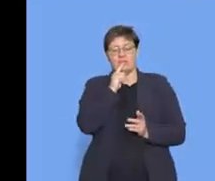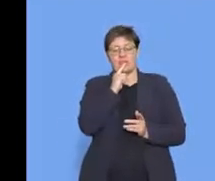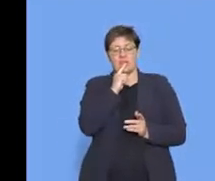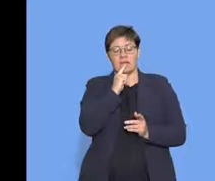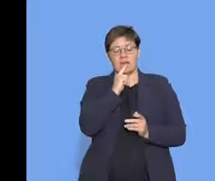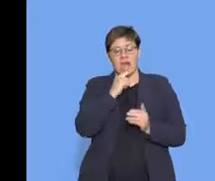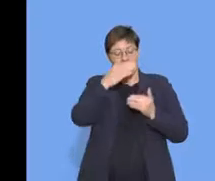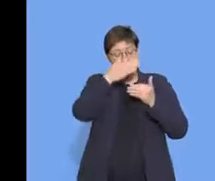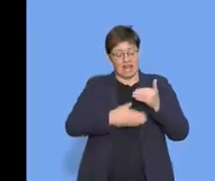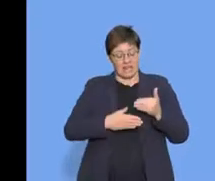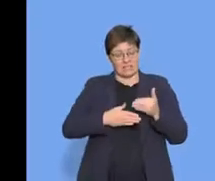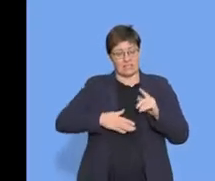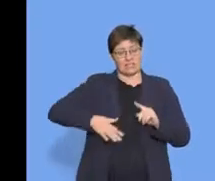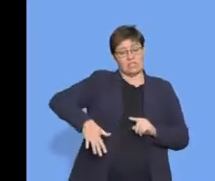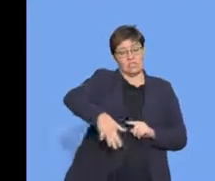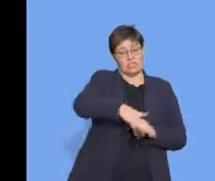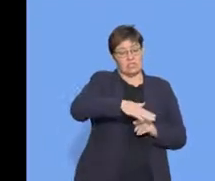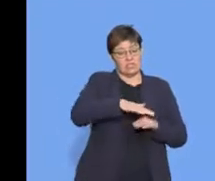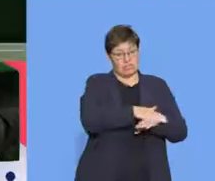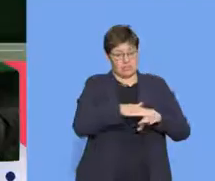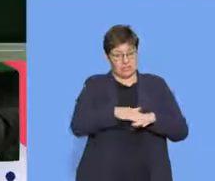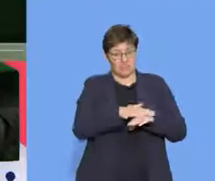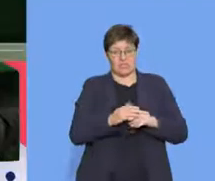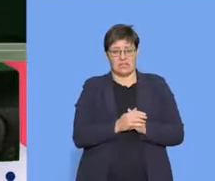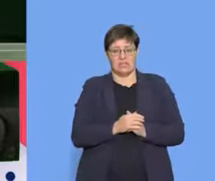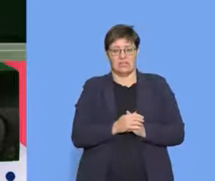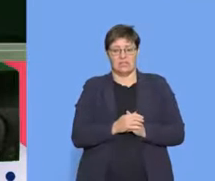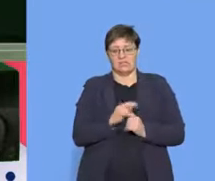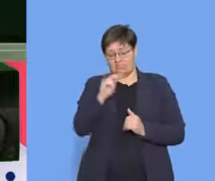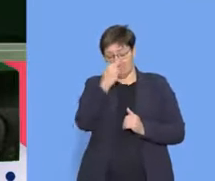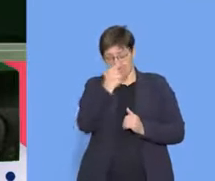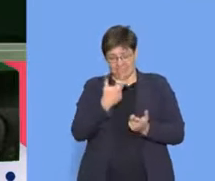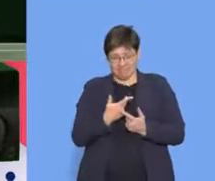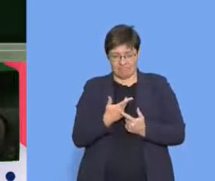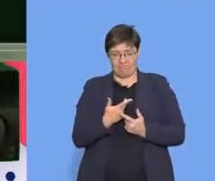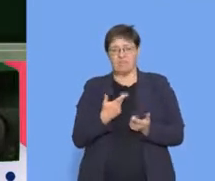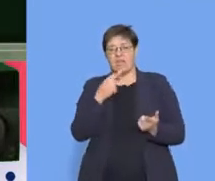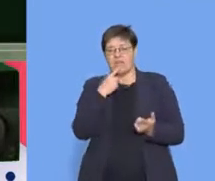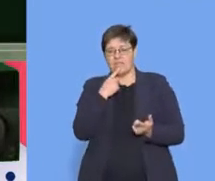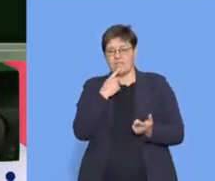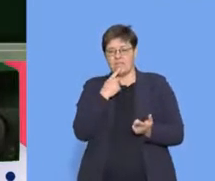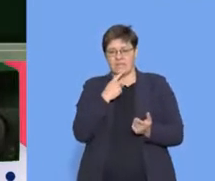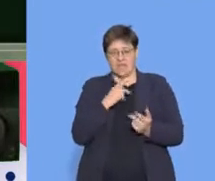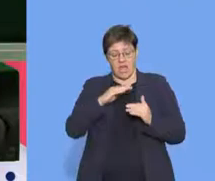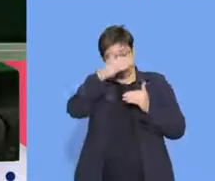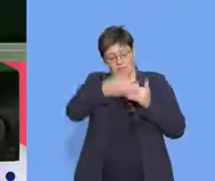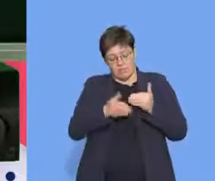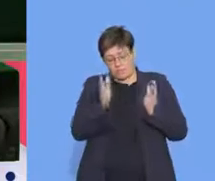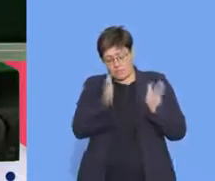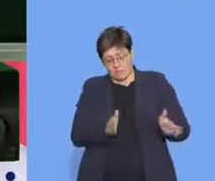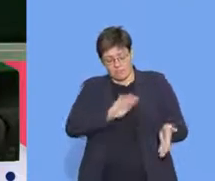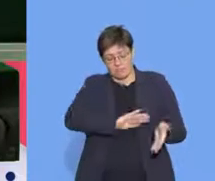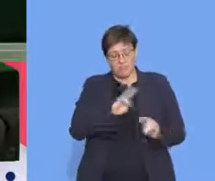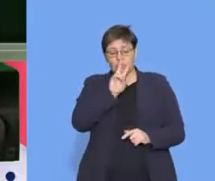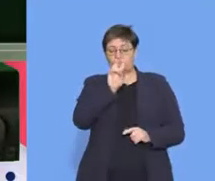flat surfaces, I'm going to ask you to have a look at me, is that I'm talking that there are actual surfaces on the shape. It's not